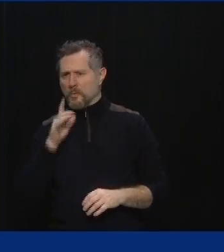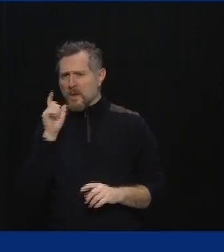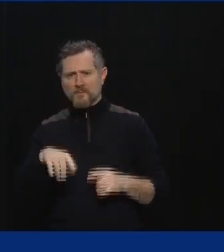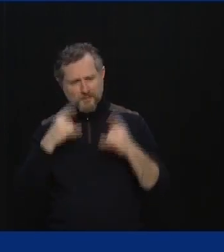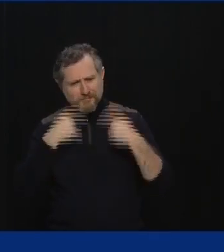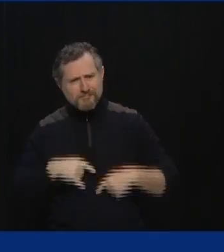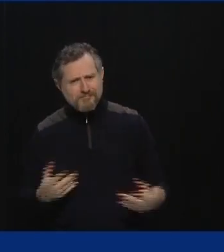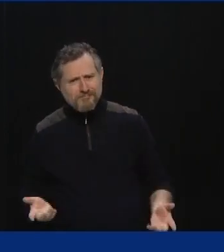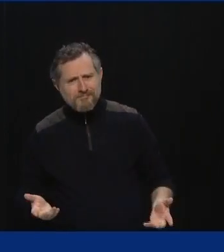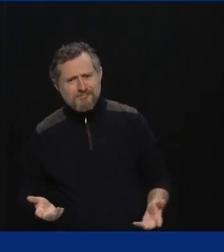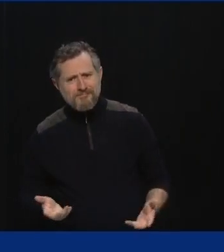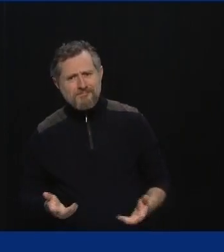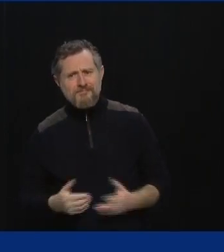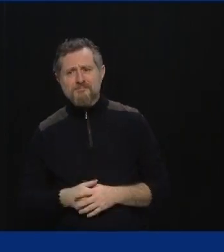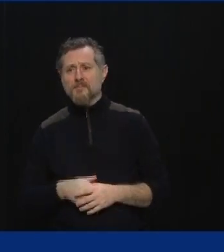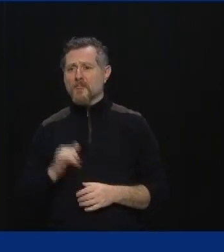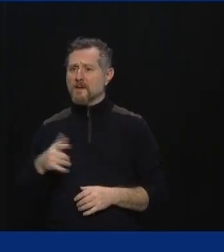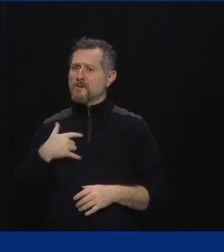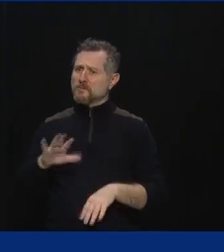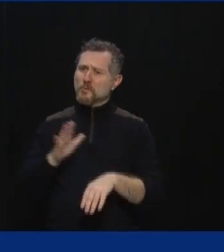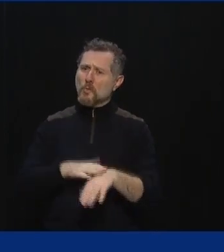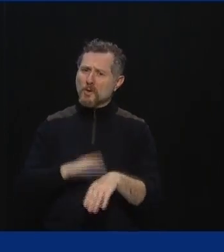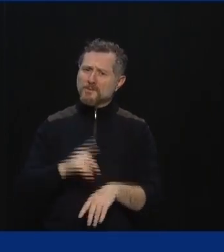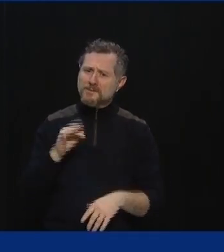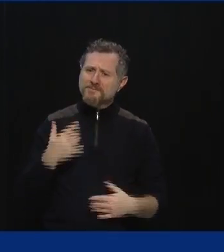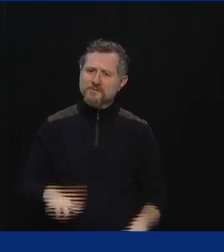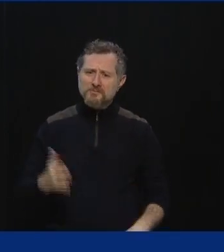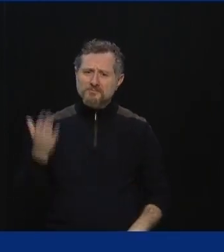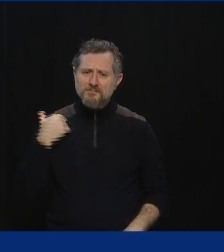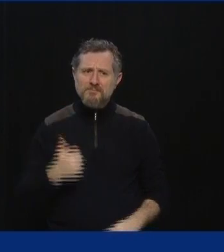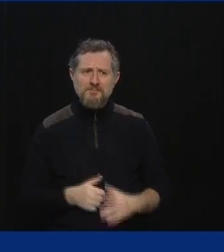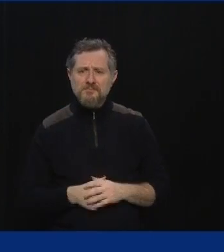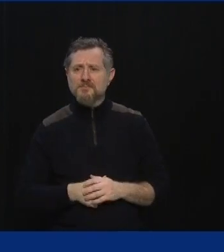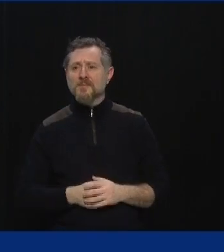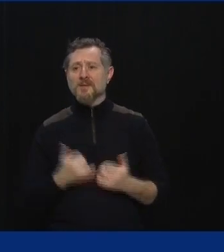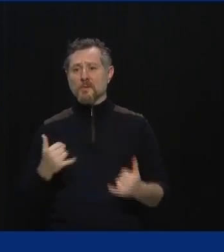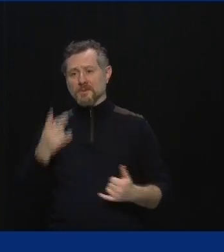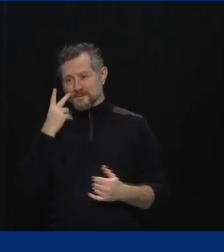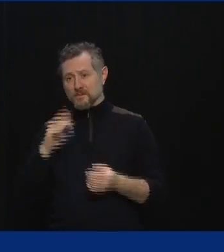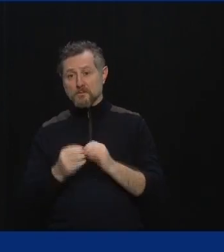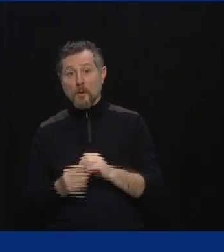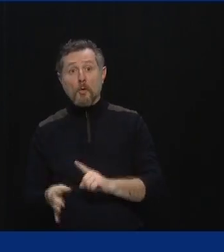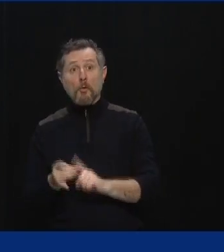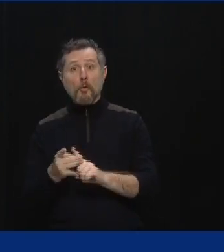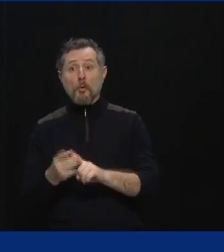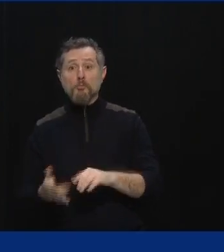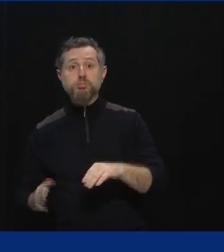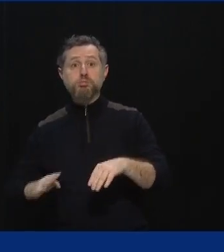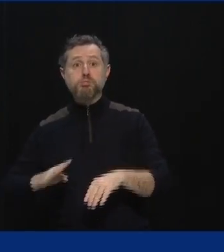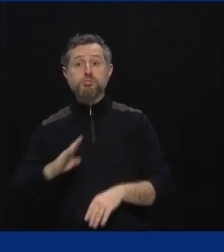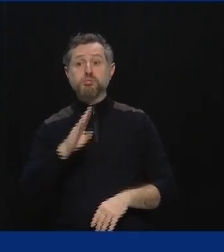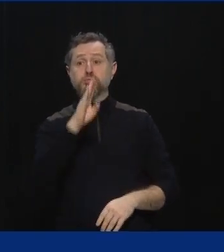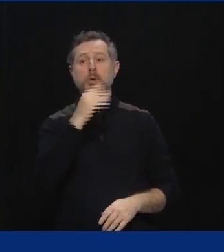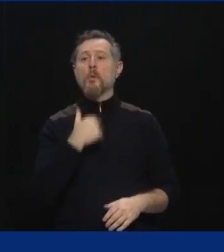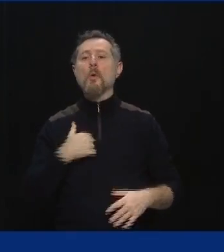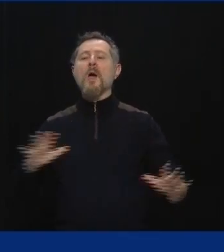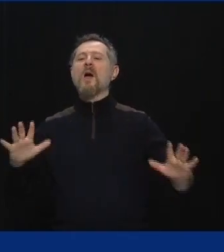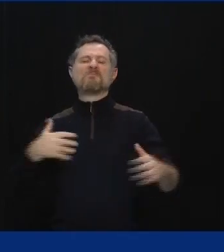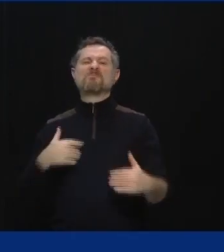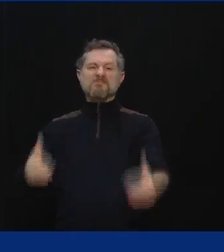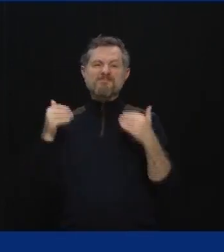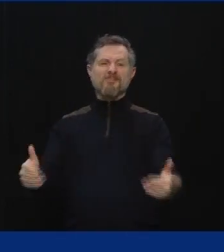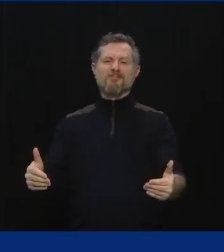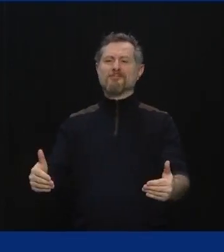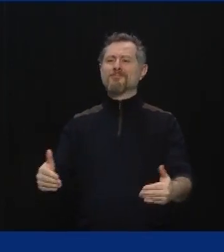this conversation. I warned about this for months. And now we are where we are. I'm taking decisive action to get us through